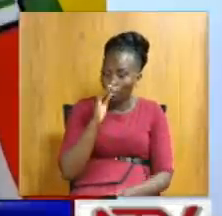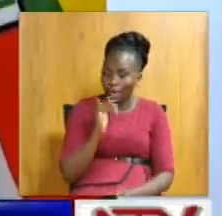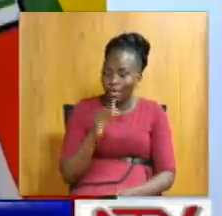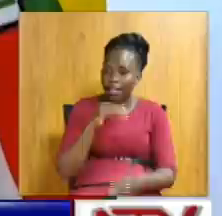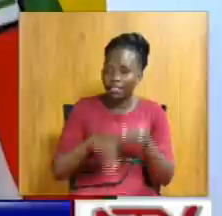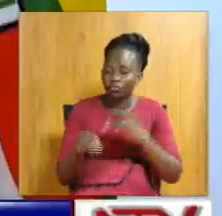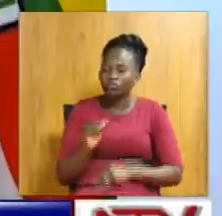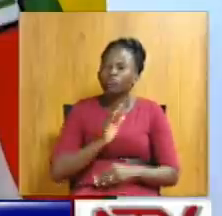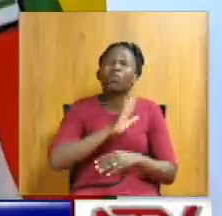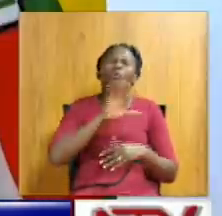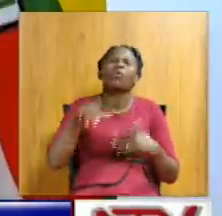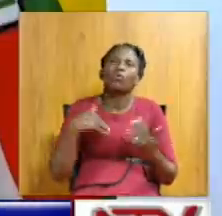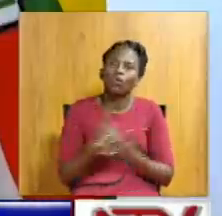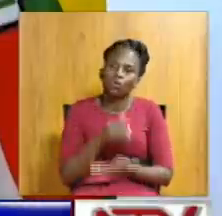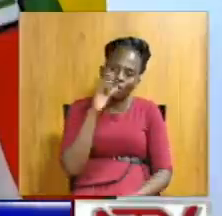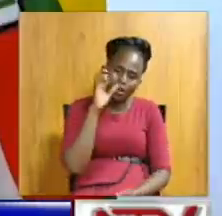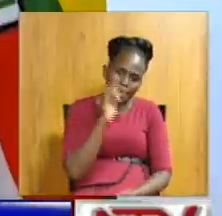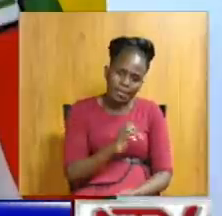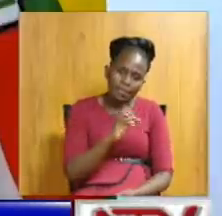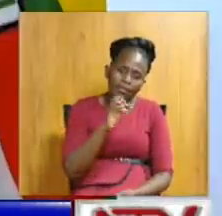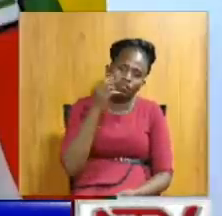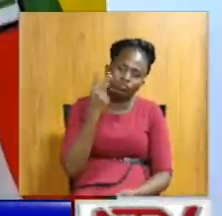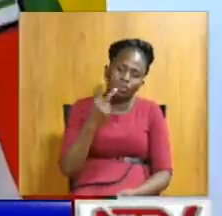were 827.